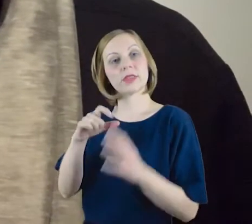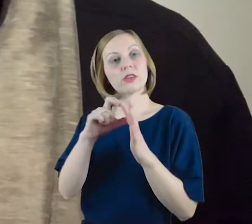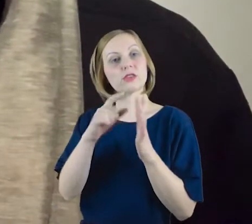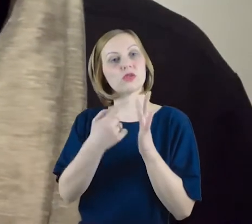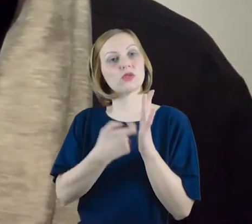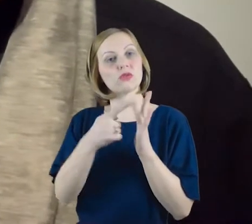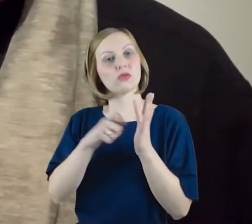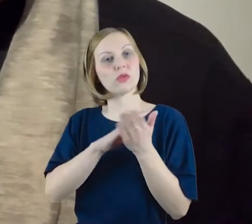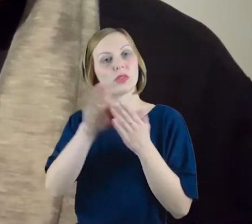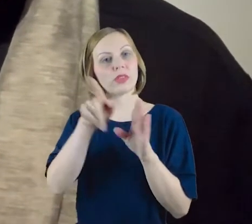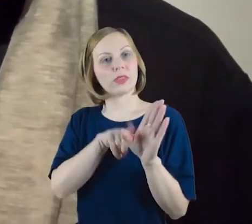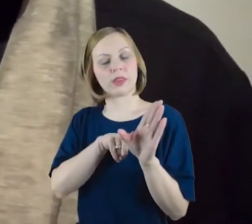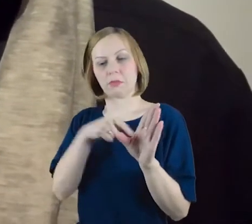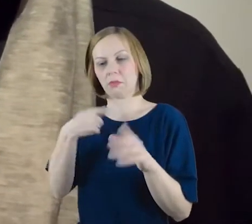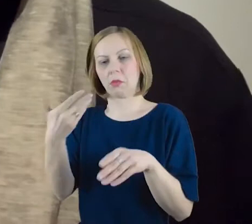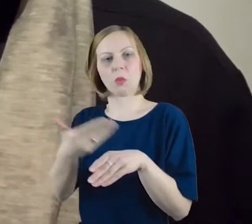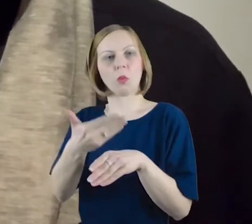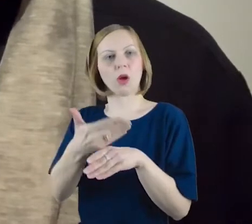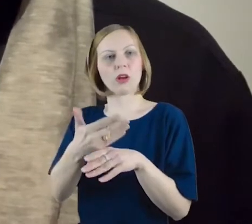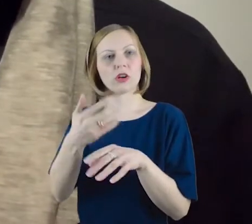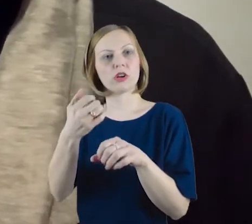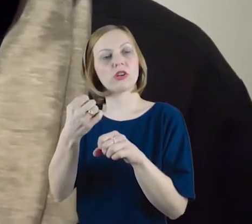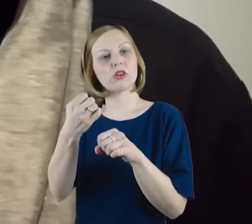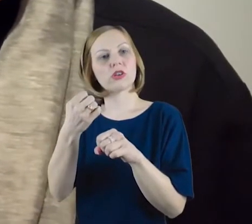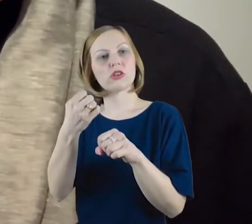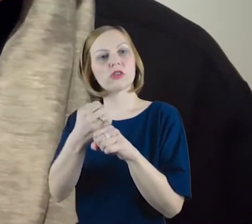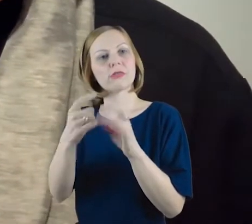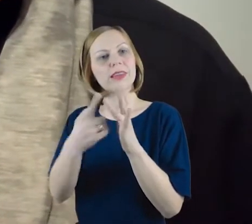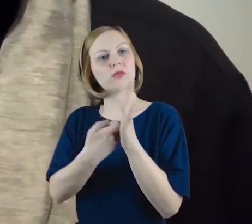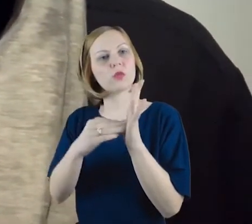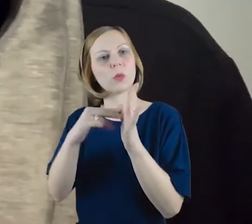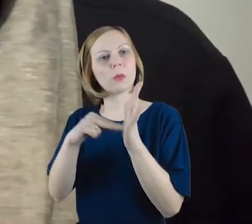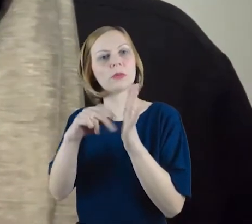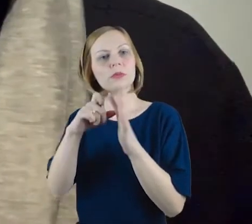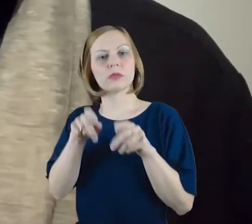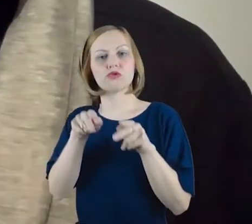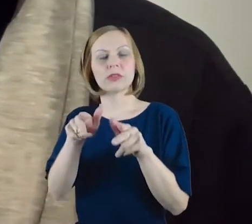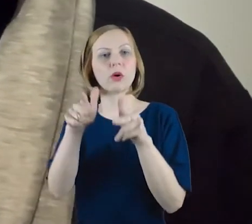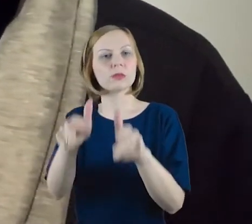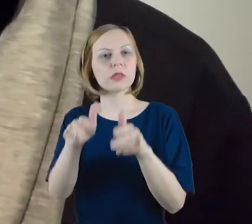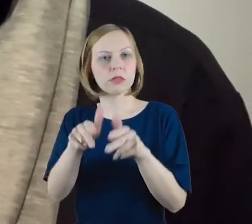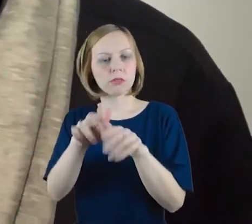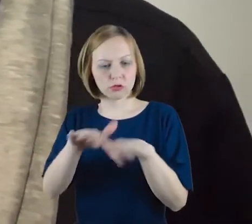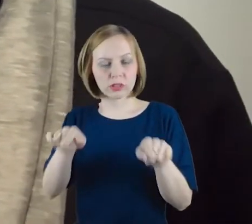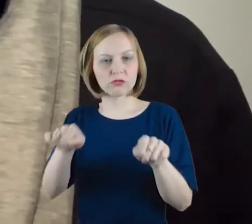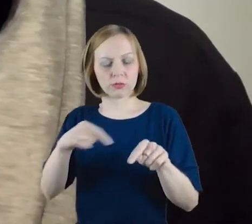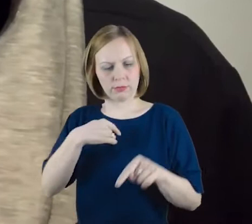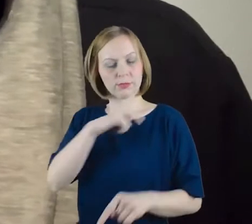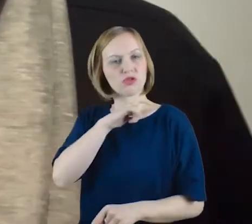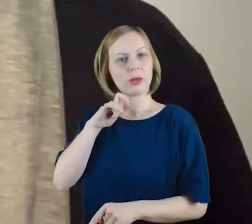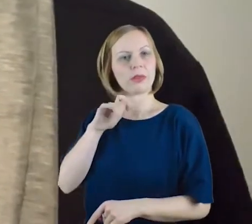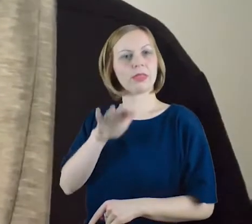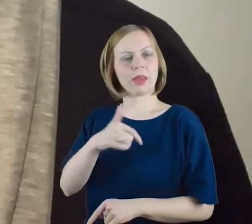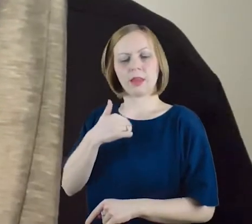name is Dorothy and I'm one of the chaplains at Great Ormond Street Hospital for Children. The most meaningful part of my Christmas is